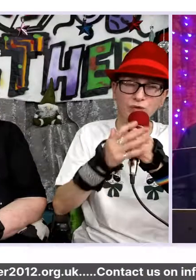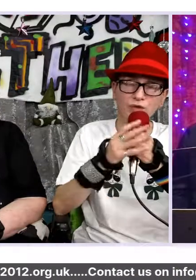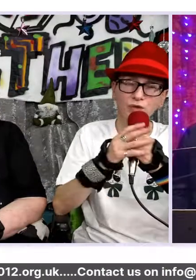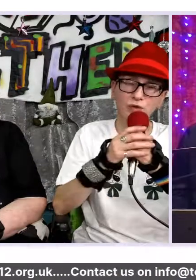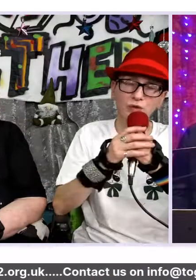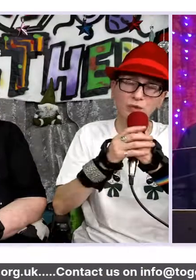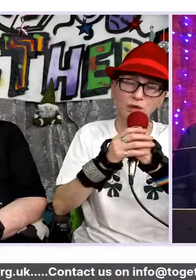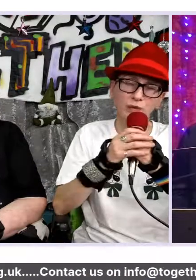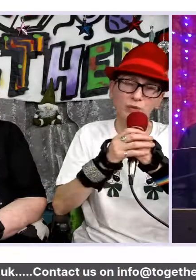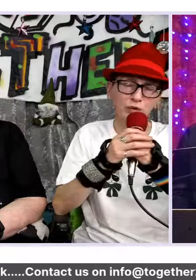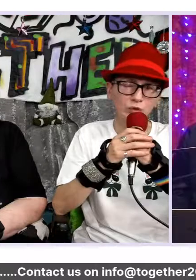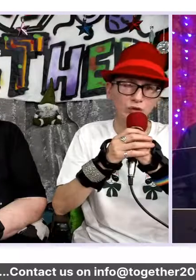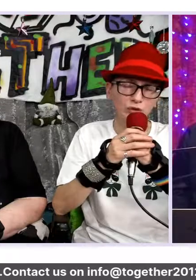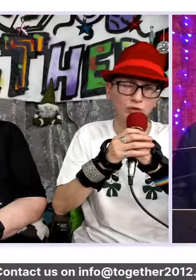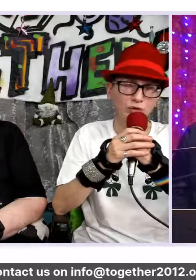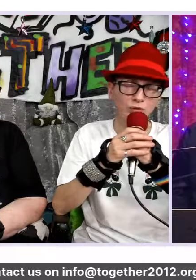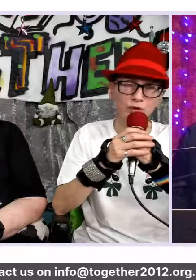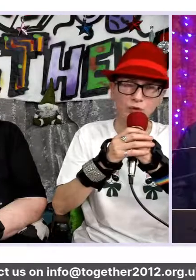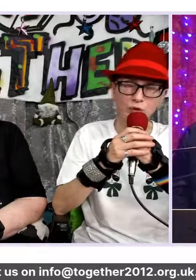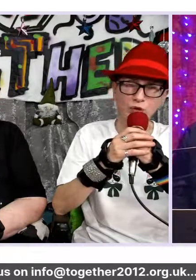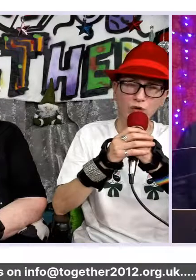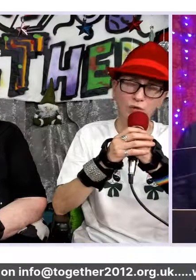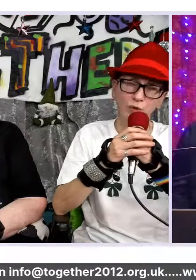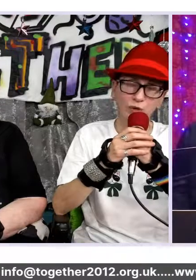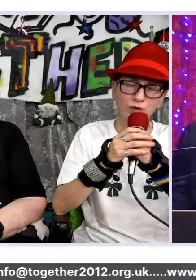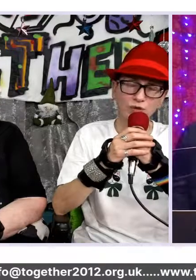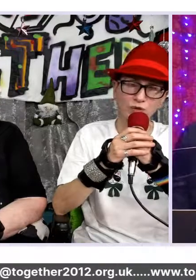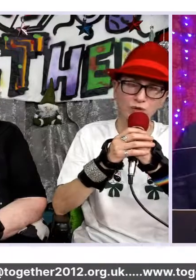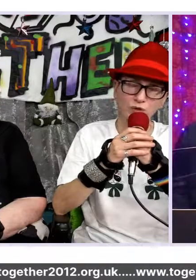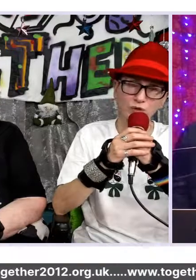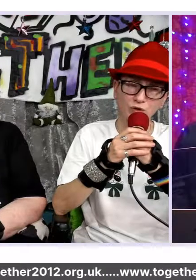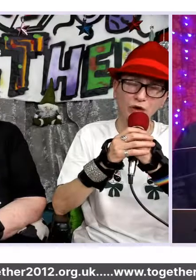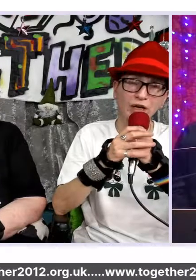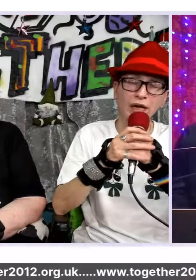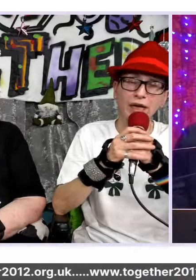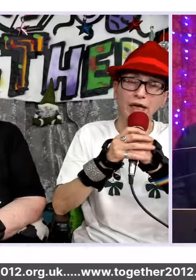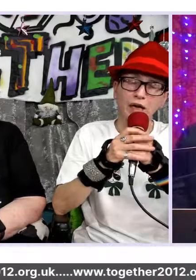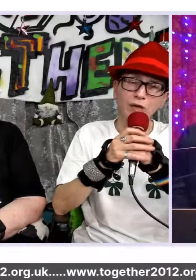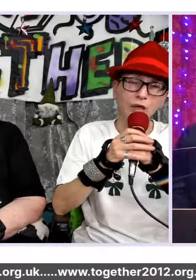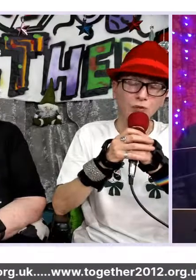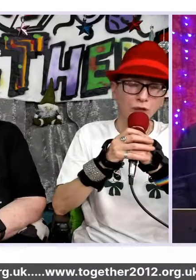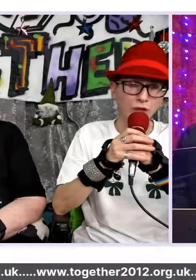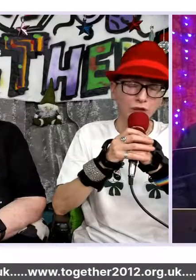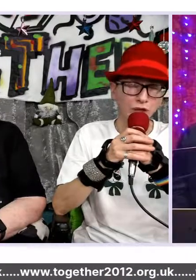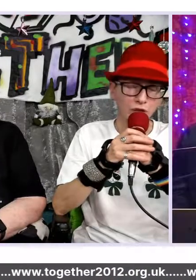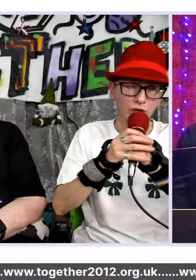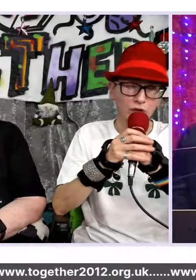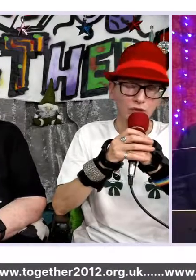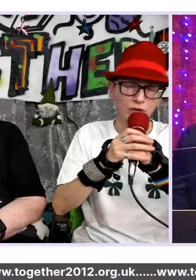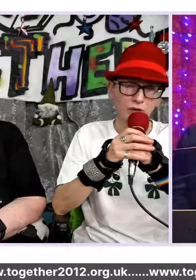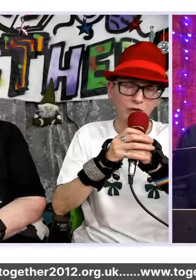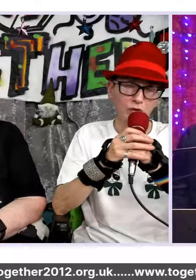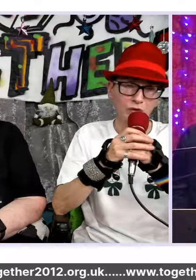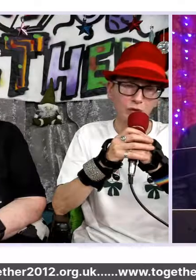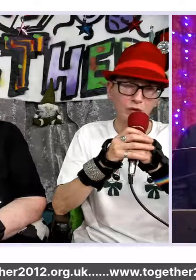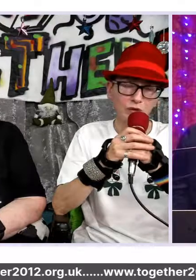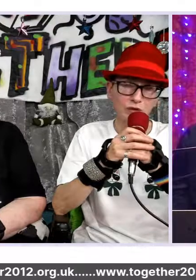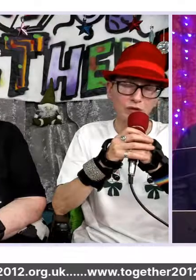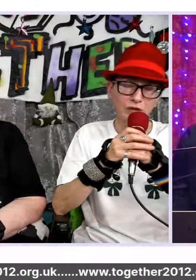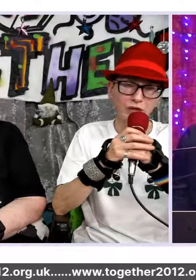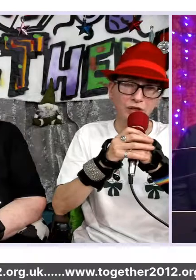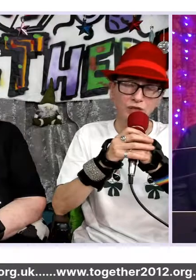of questions about how well the audio description worked and what else they could try. And we're going to include some of those